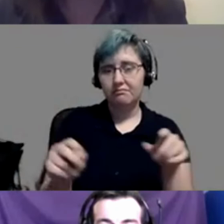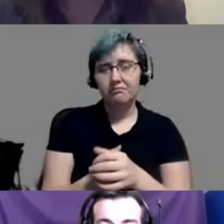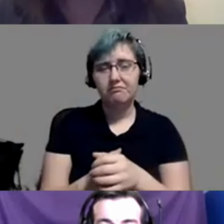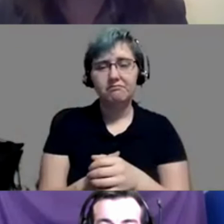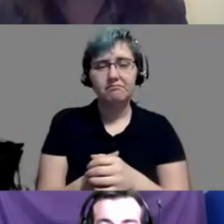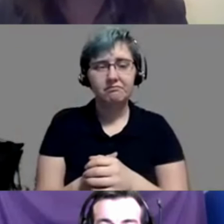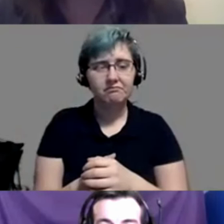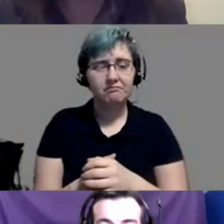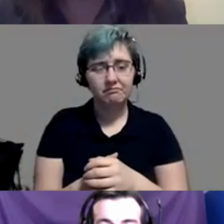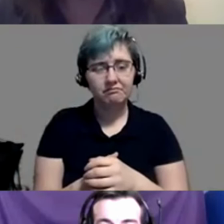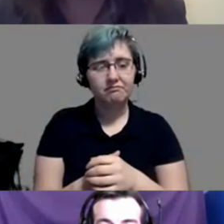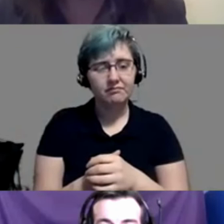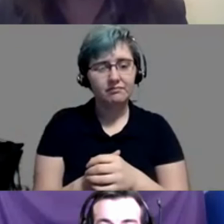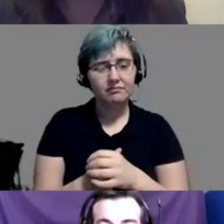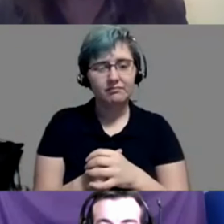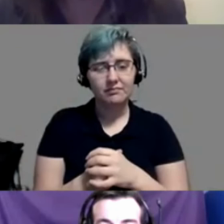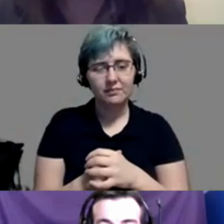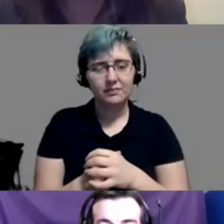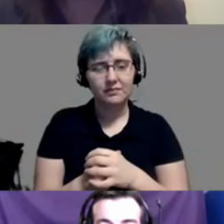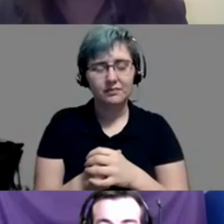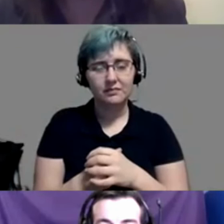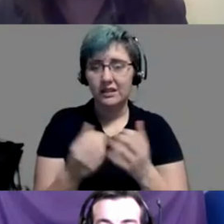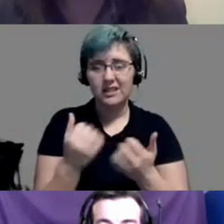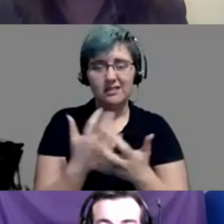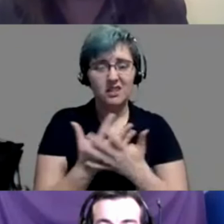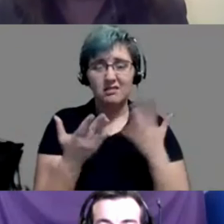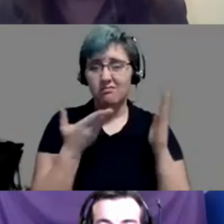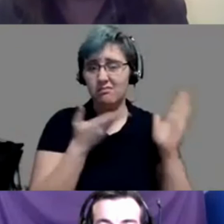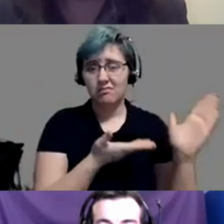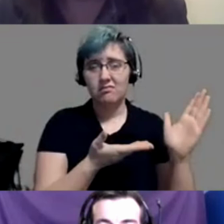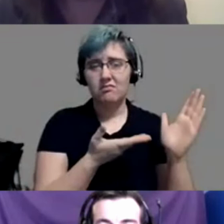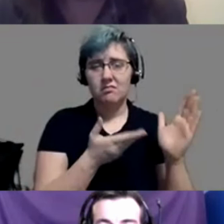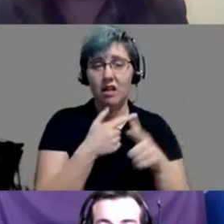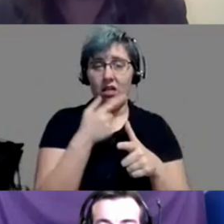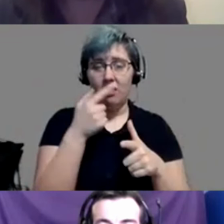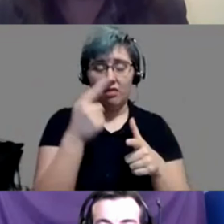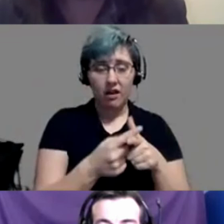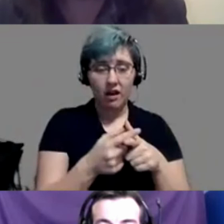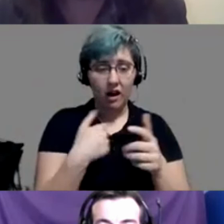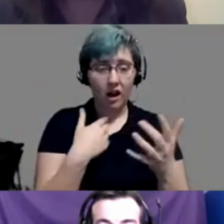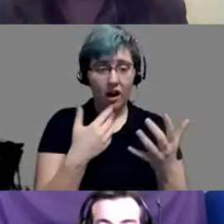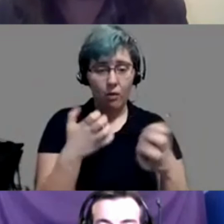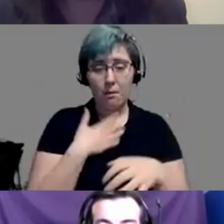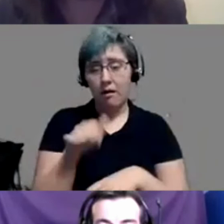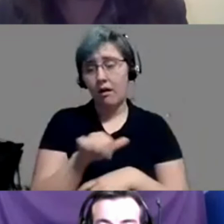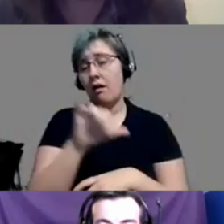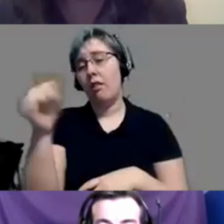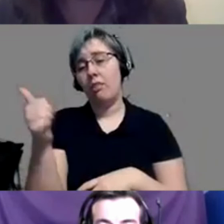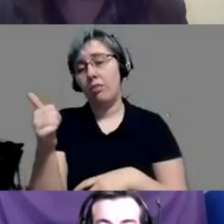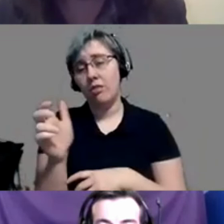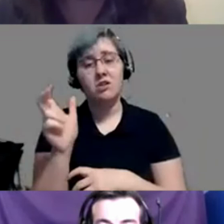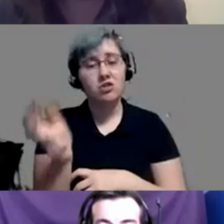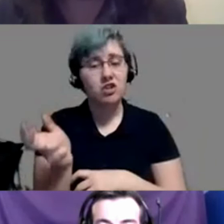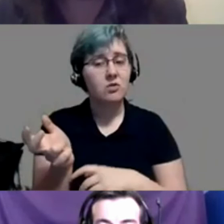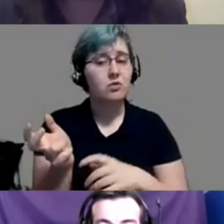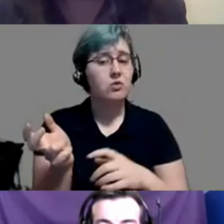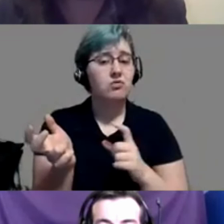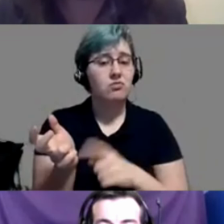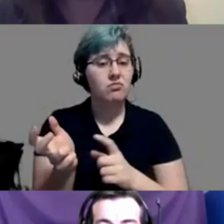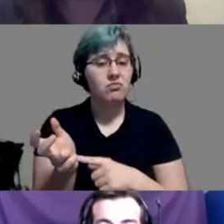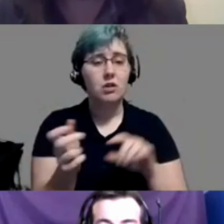And everything. And then when I want to get to my other channels, I can. So that's Amazon. You have